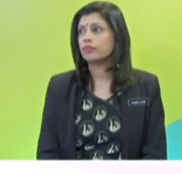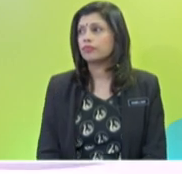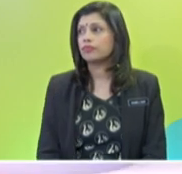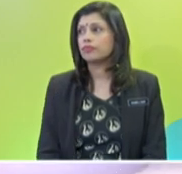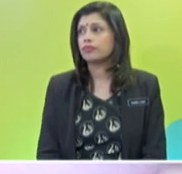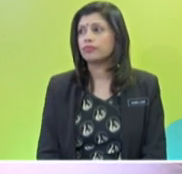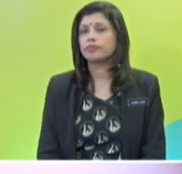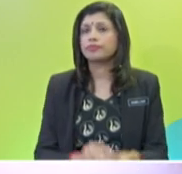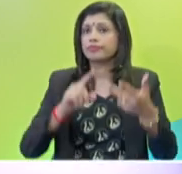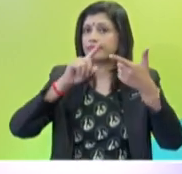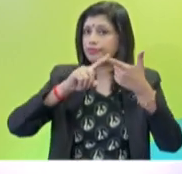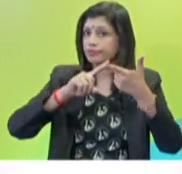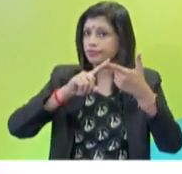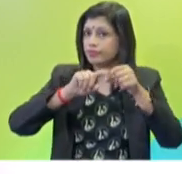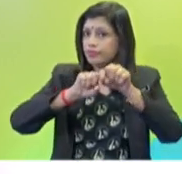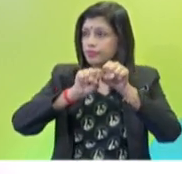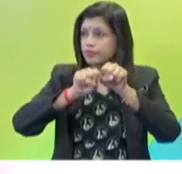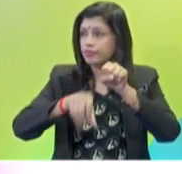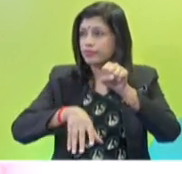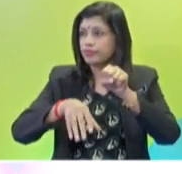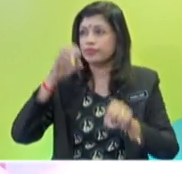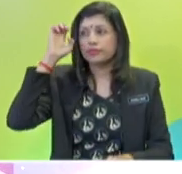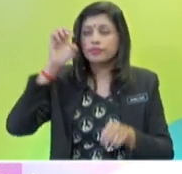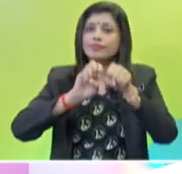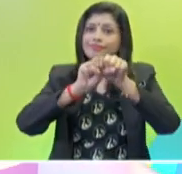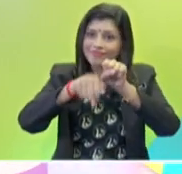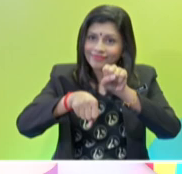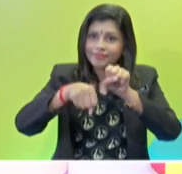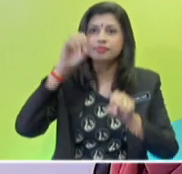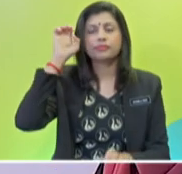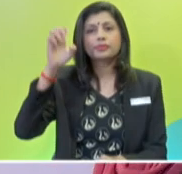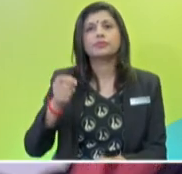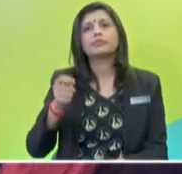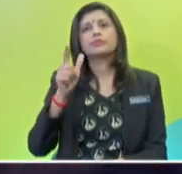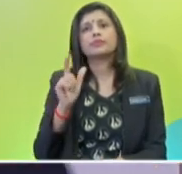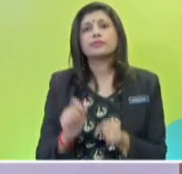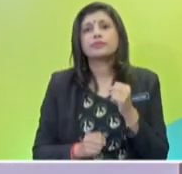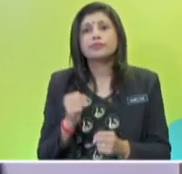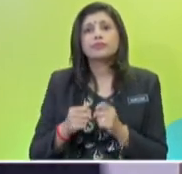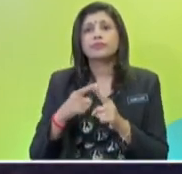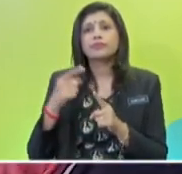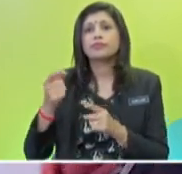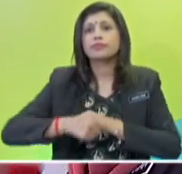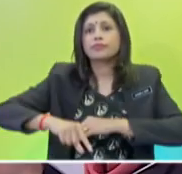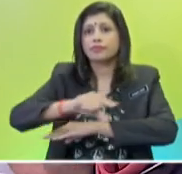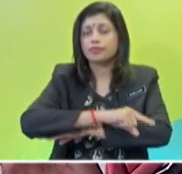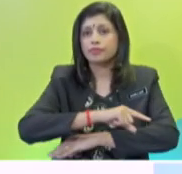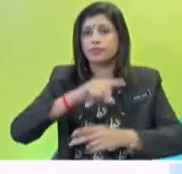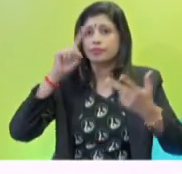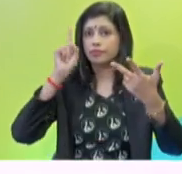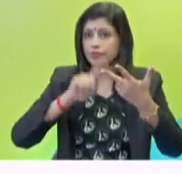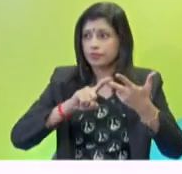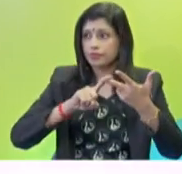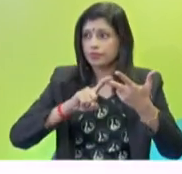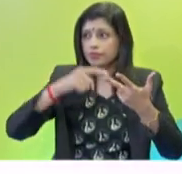present was in the garden, so he quickly ran to the garden. It is correct. Correct. Good job. He was in the town